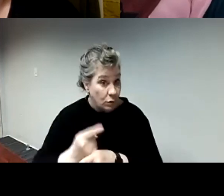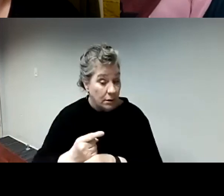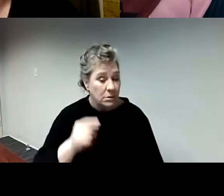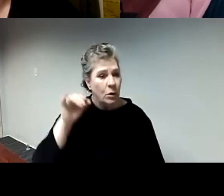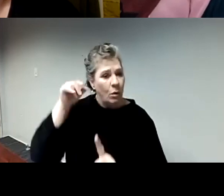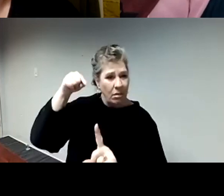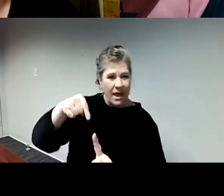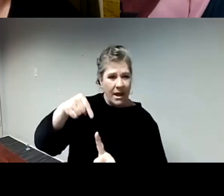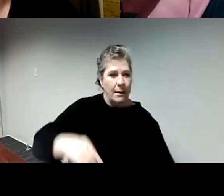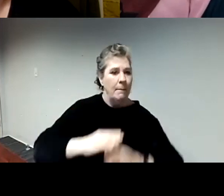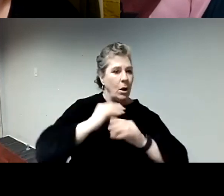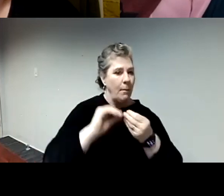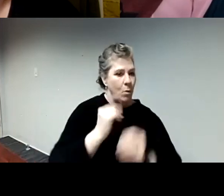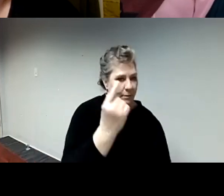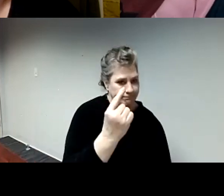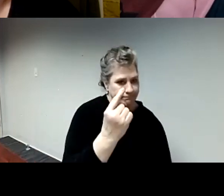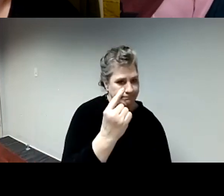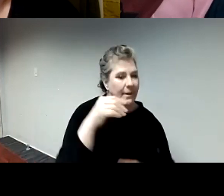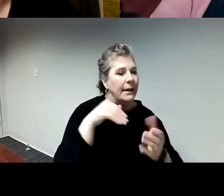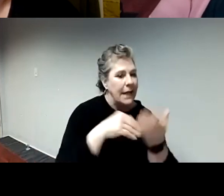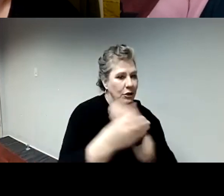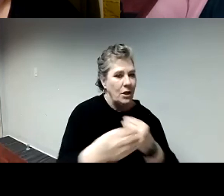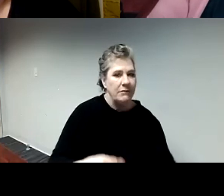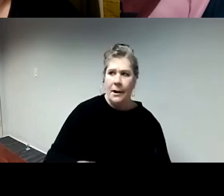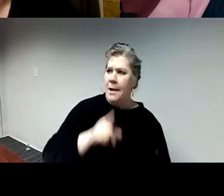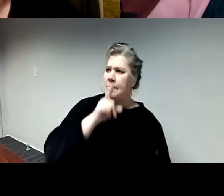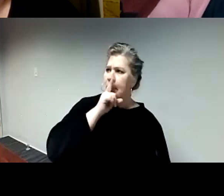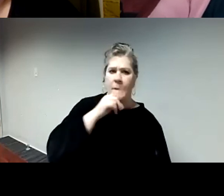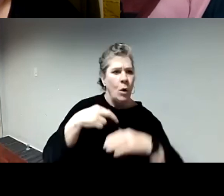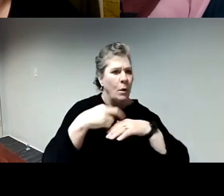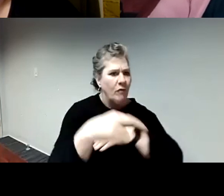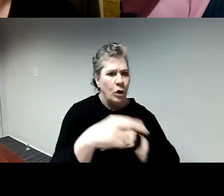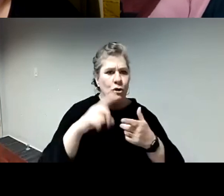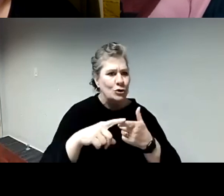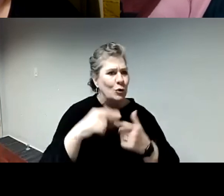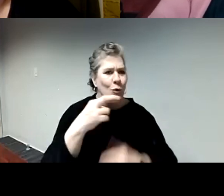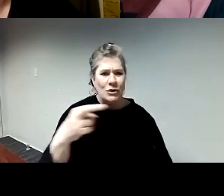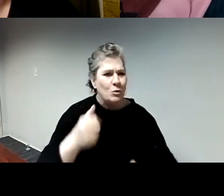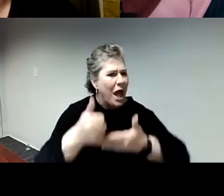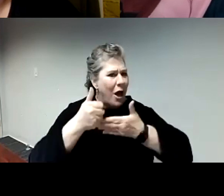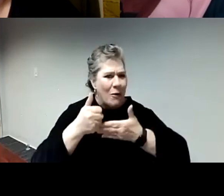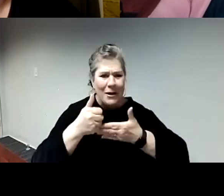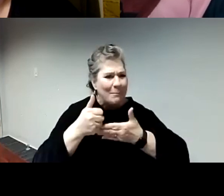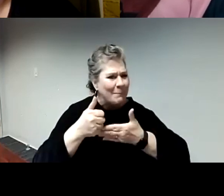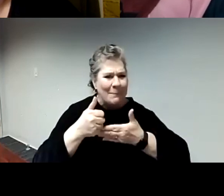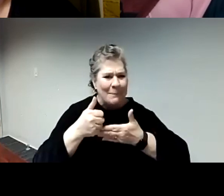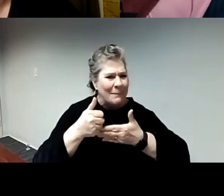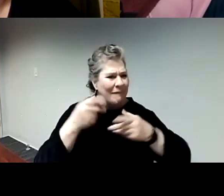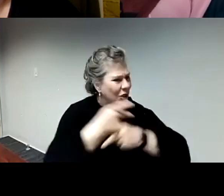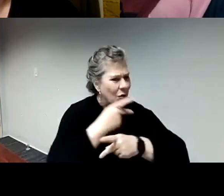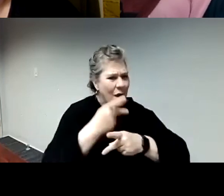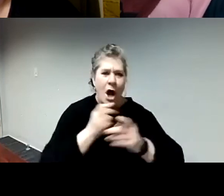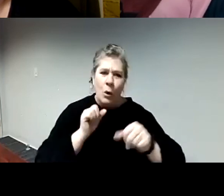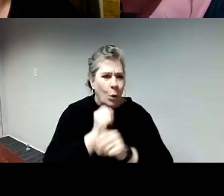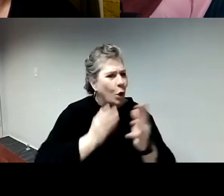there's barrier number one, right? That they might not even get a referral to resources that could be helpful in helping them work